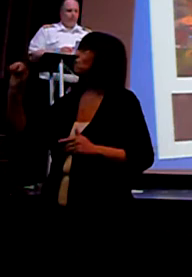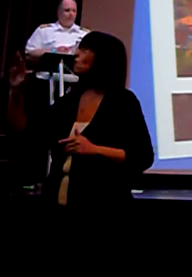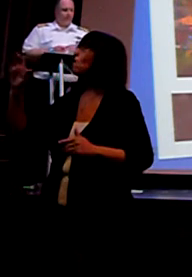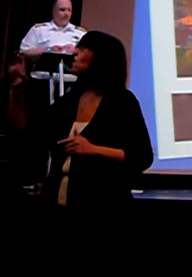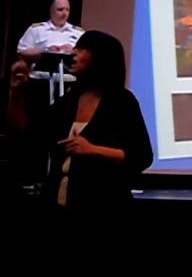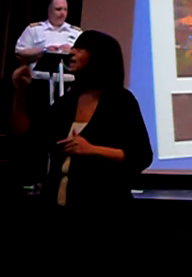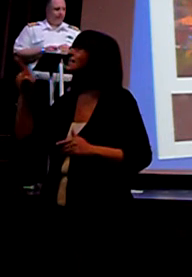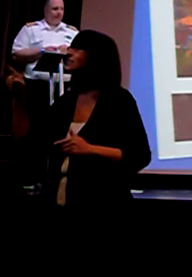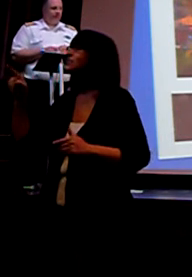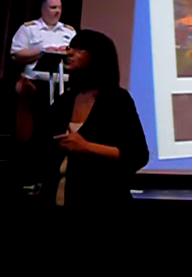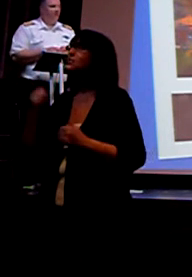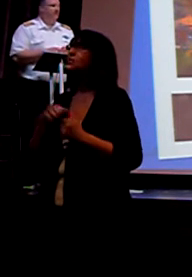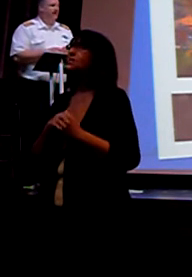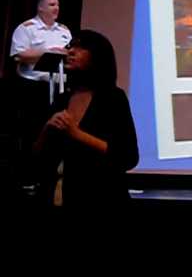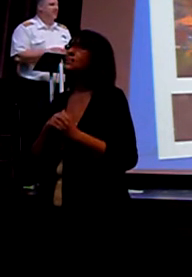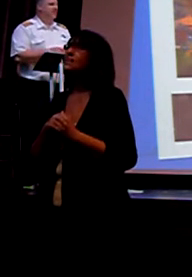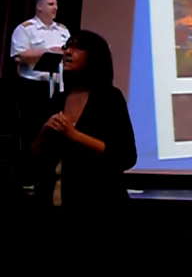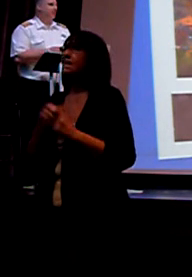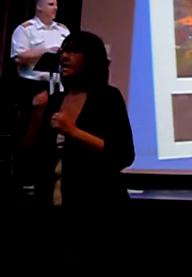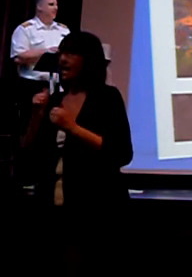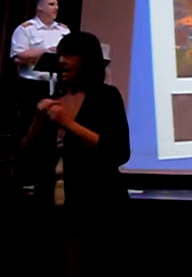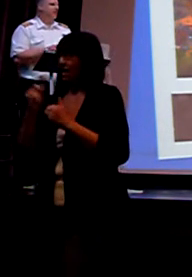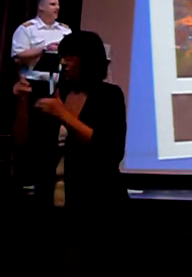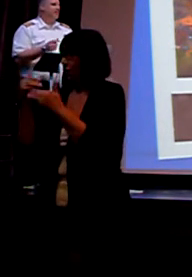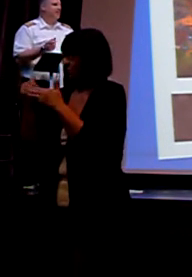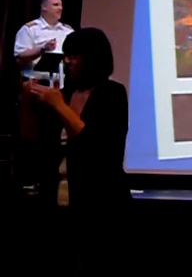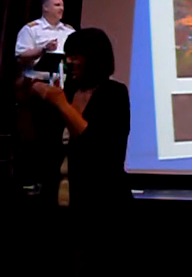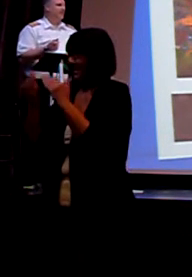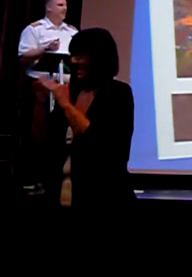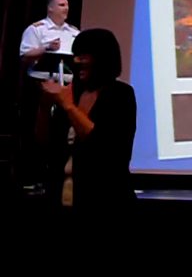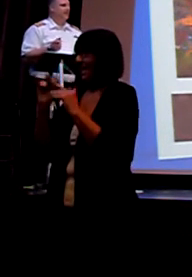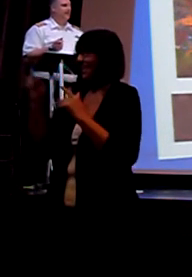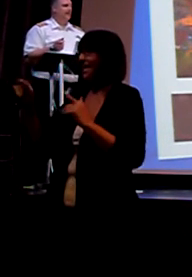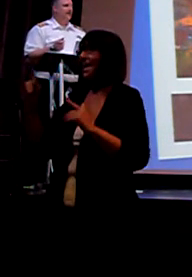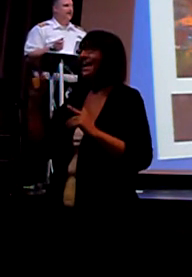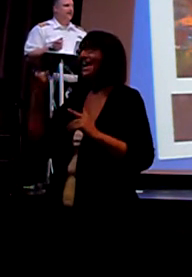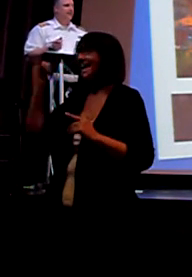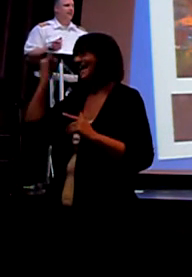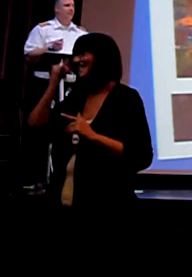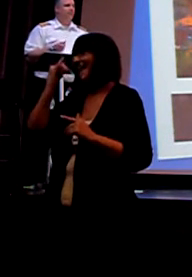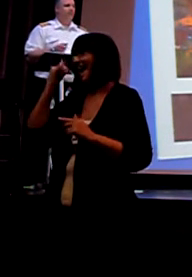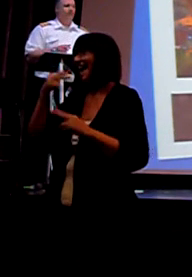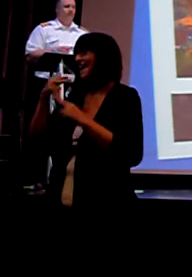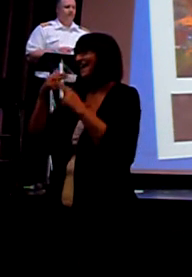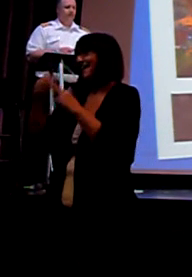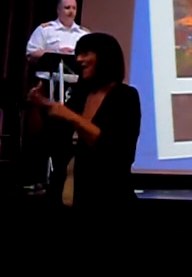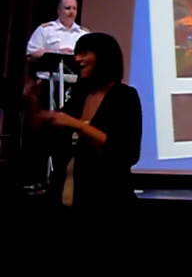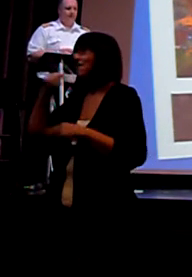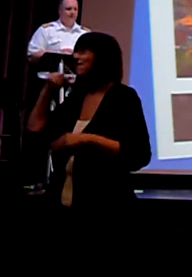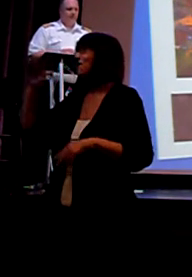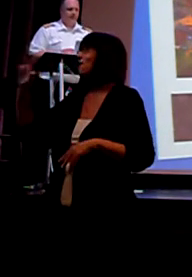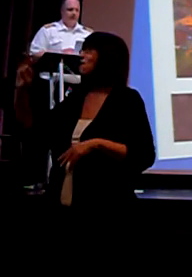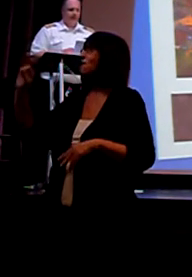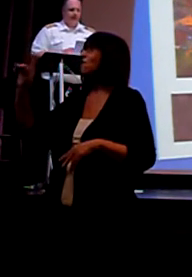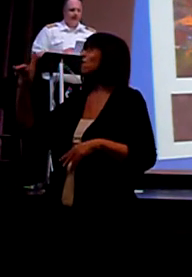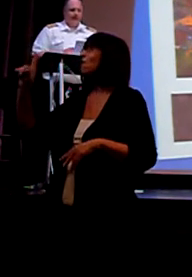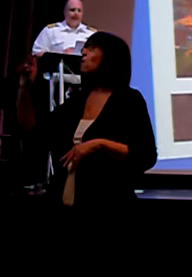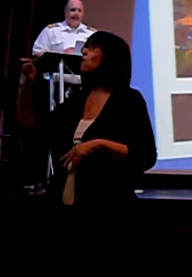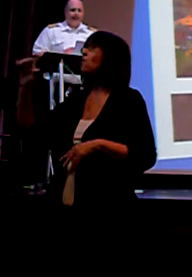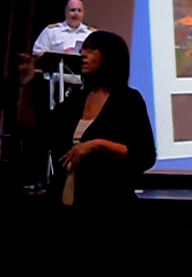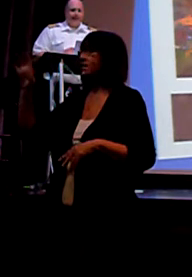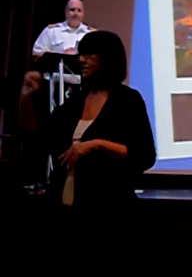or Firenze, as is the Italian name for Florence.